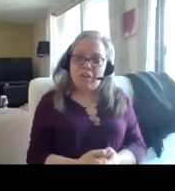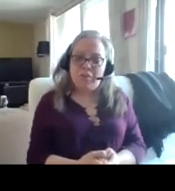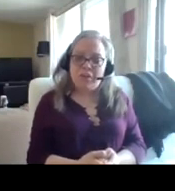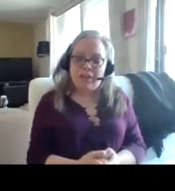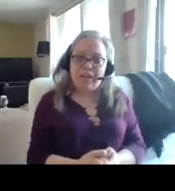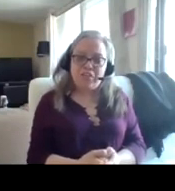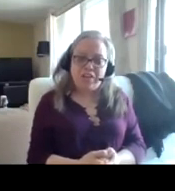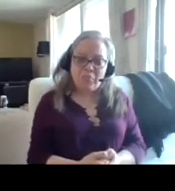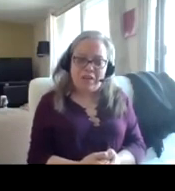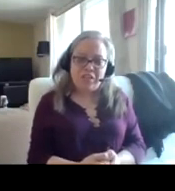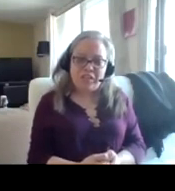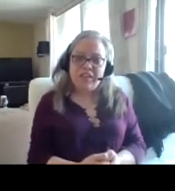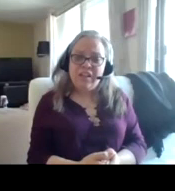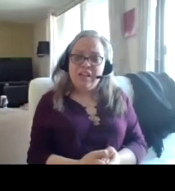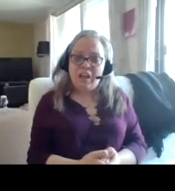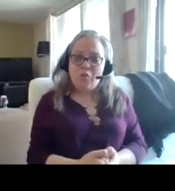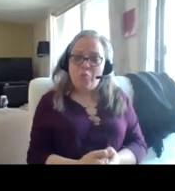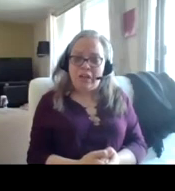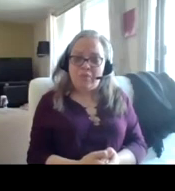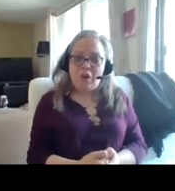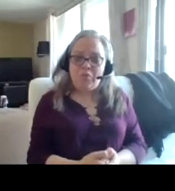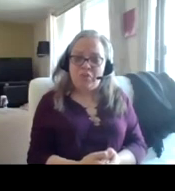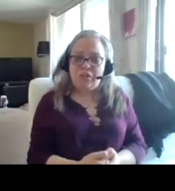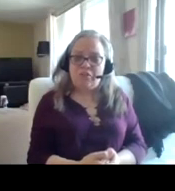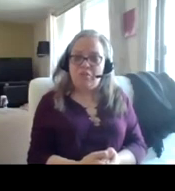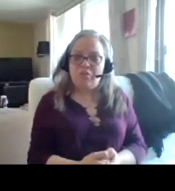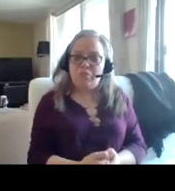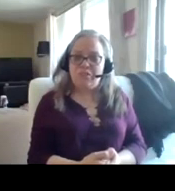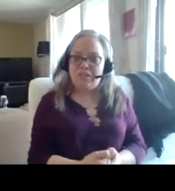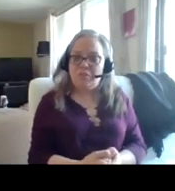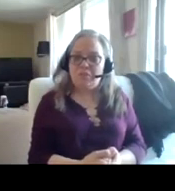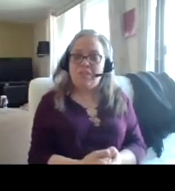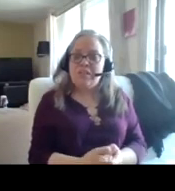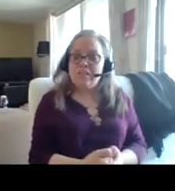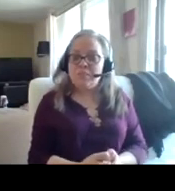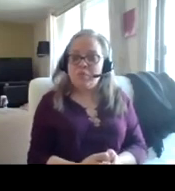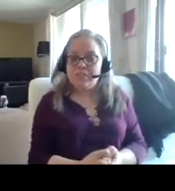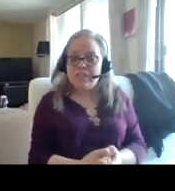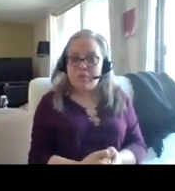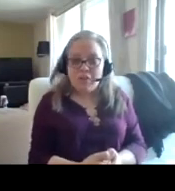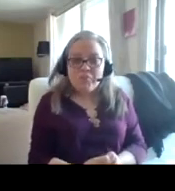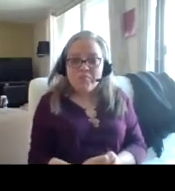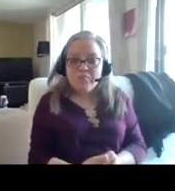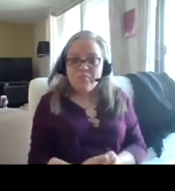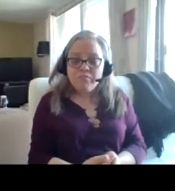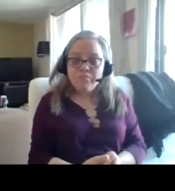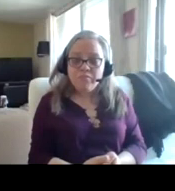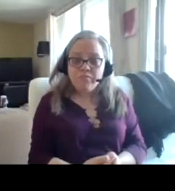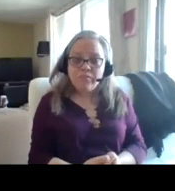from the community. And as Chantal mentioned, now opening up that opportunity for those who receive those supports as well.